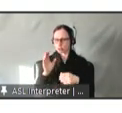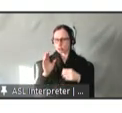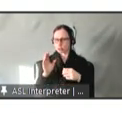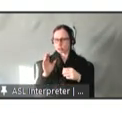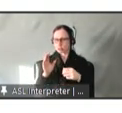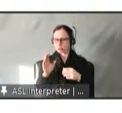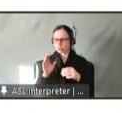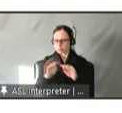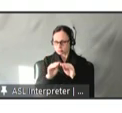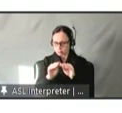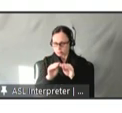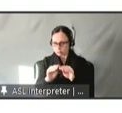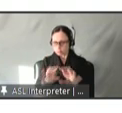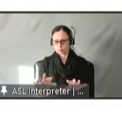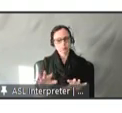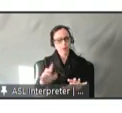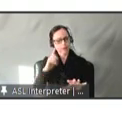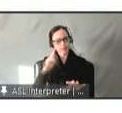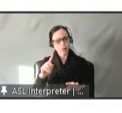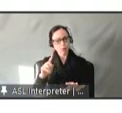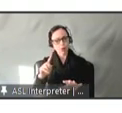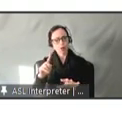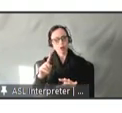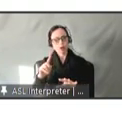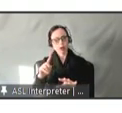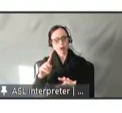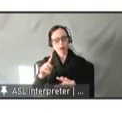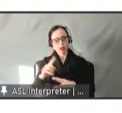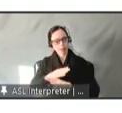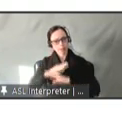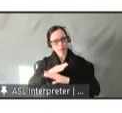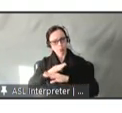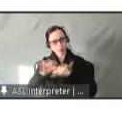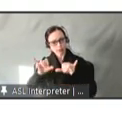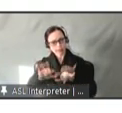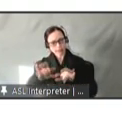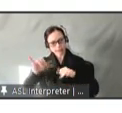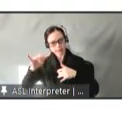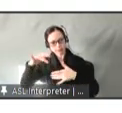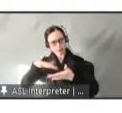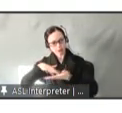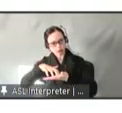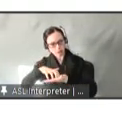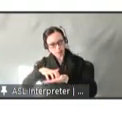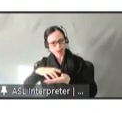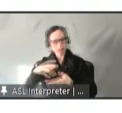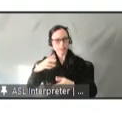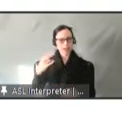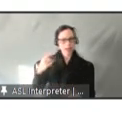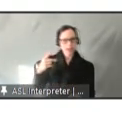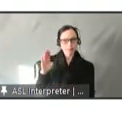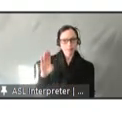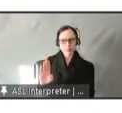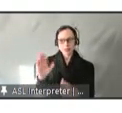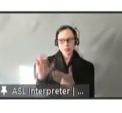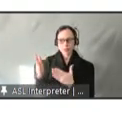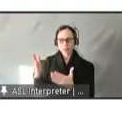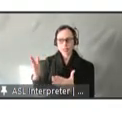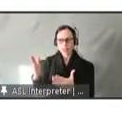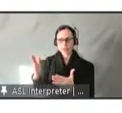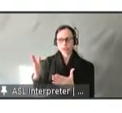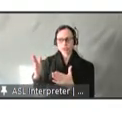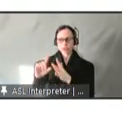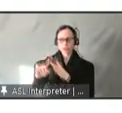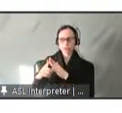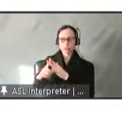zoster vaccine in immunocompromised individuals 19 and older, and the expanded hepatitis B vaccine recommendation that was endorsed by